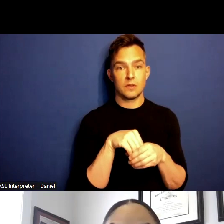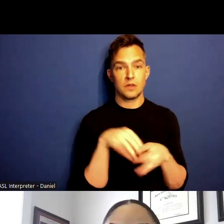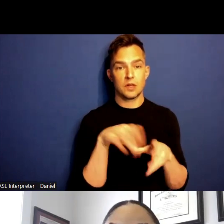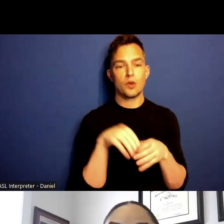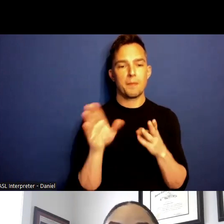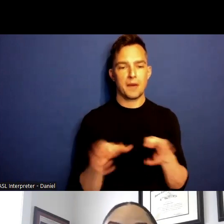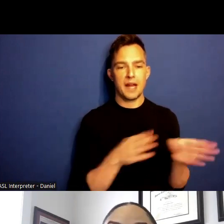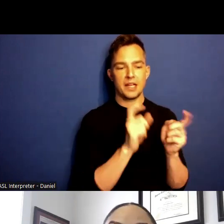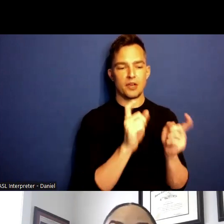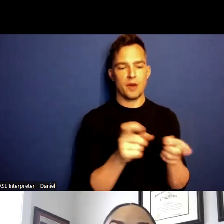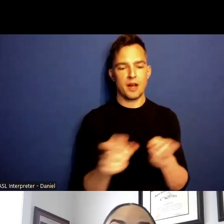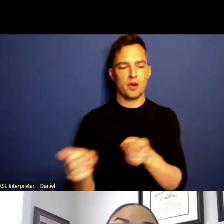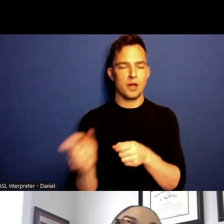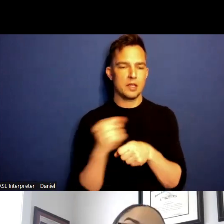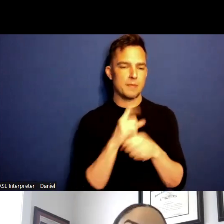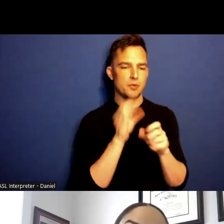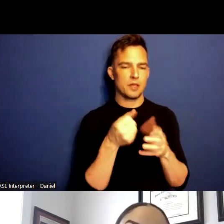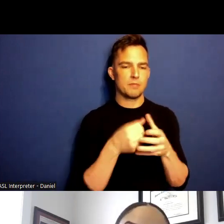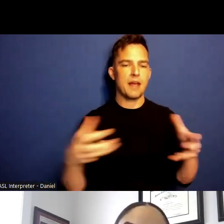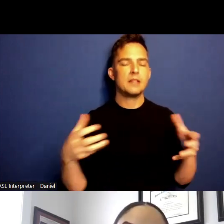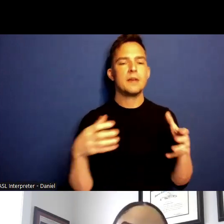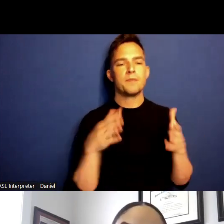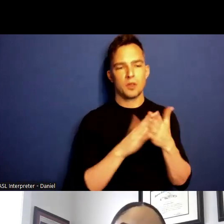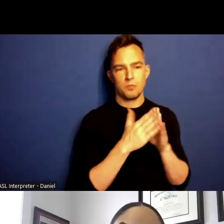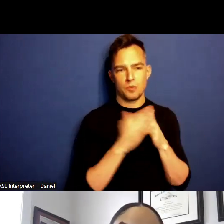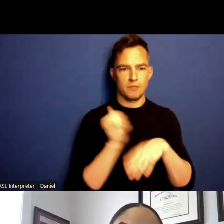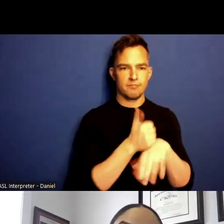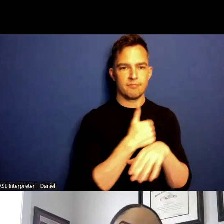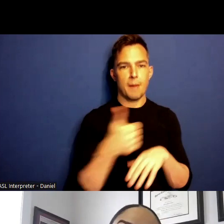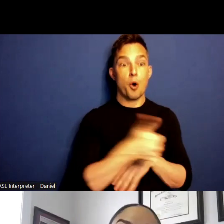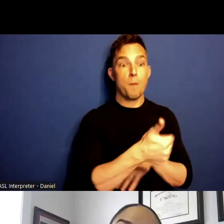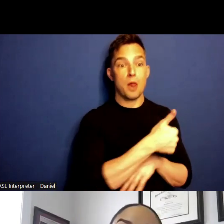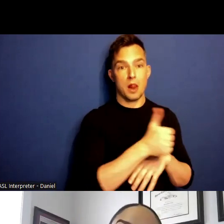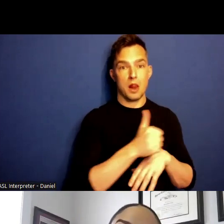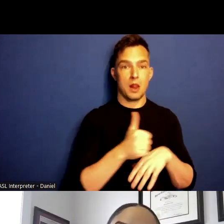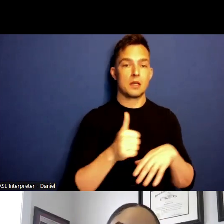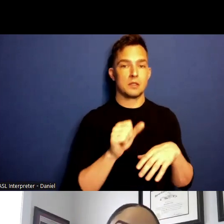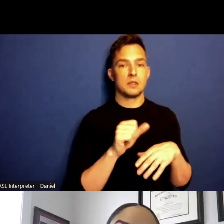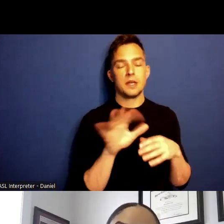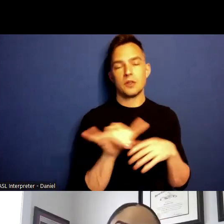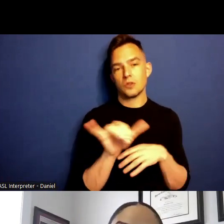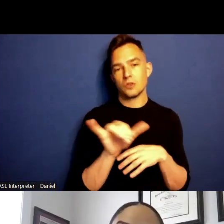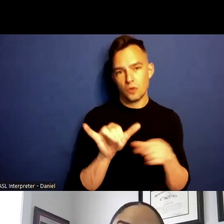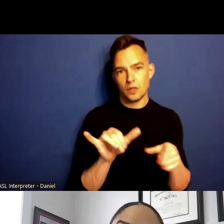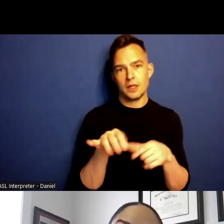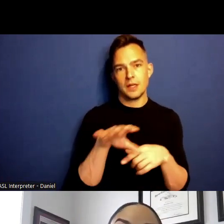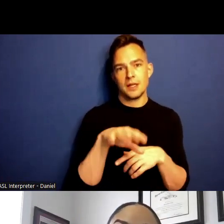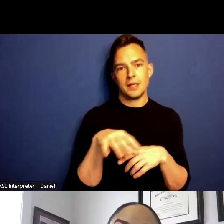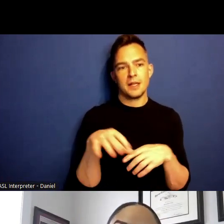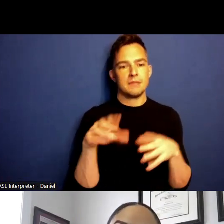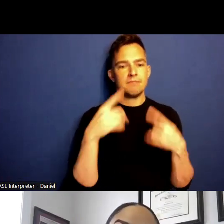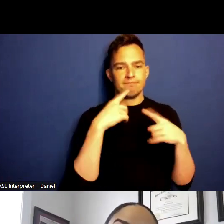planning grants to expand community-based mobile crisis intervention, as well as an 85% Medicaid FMAP